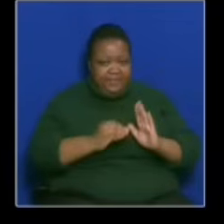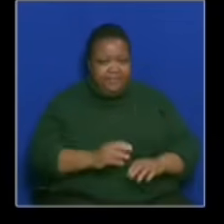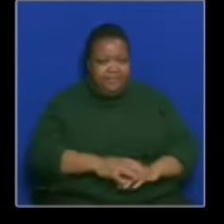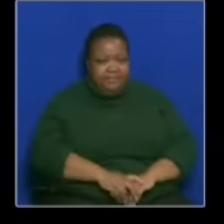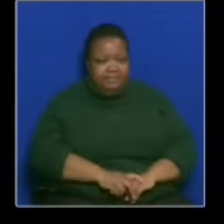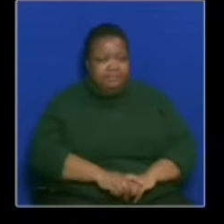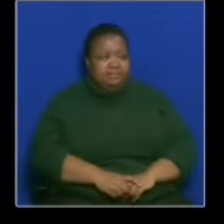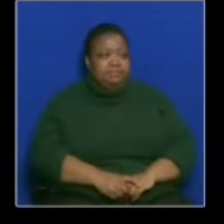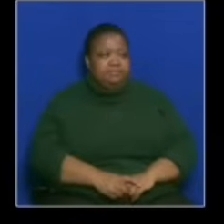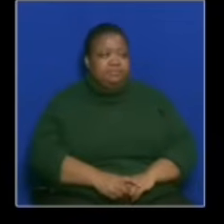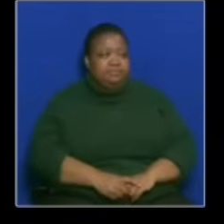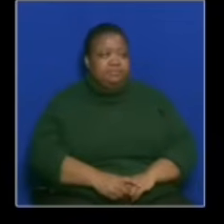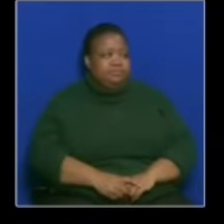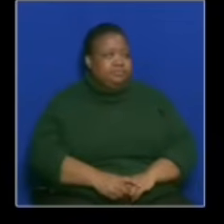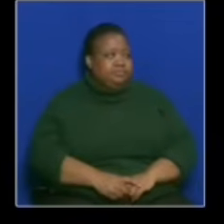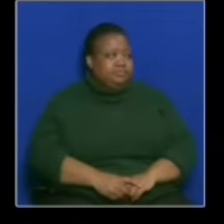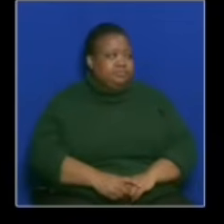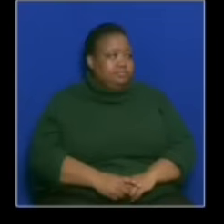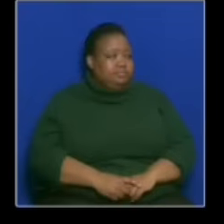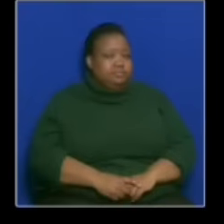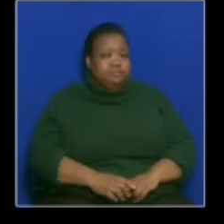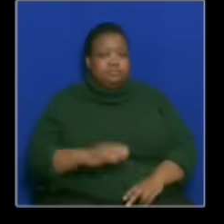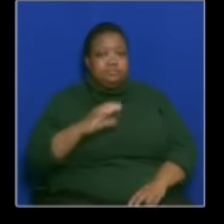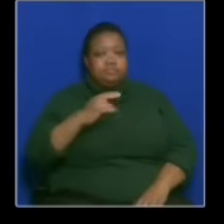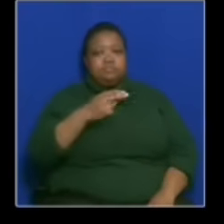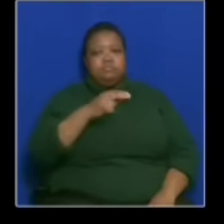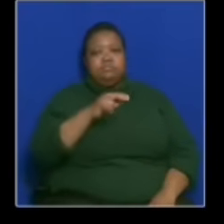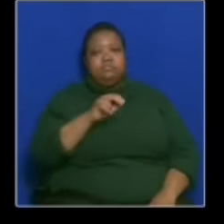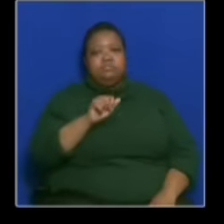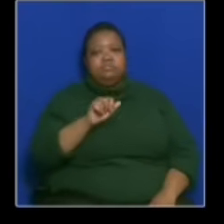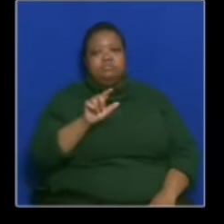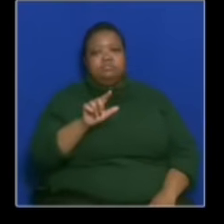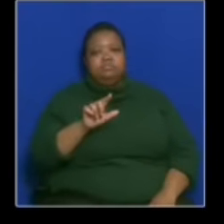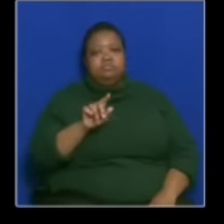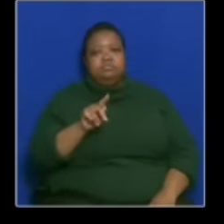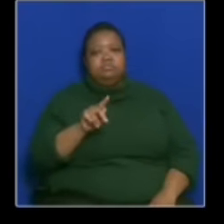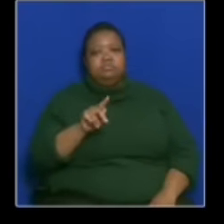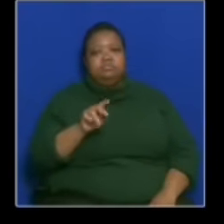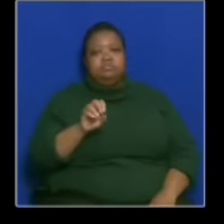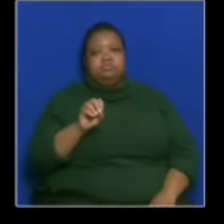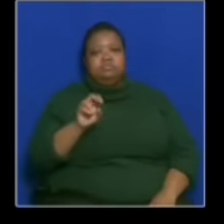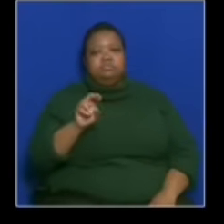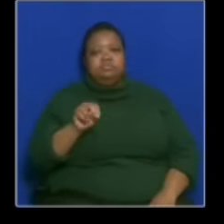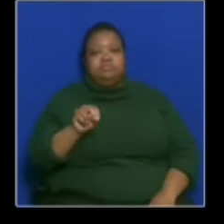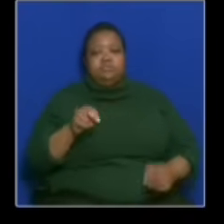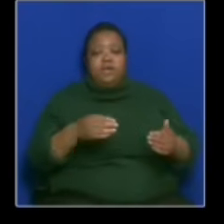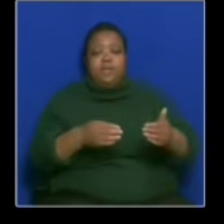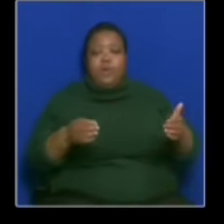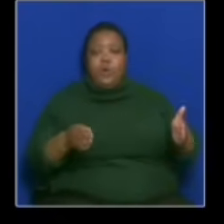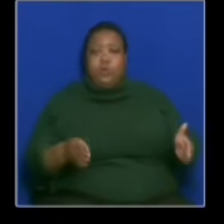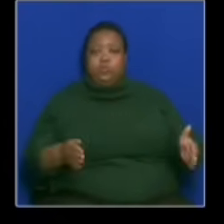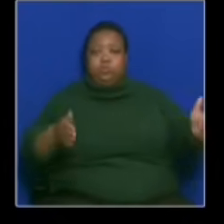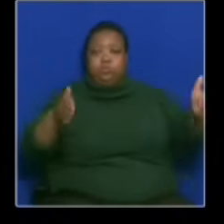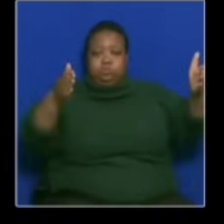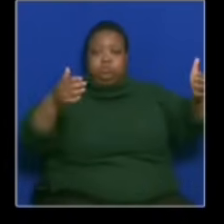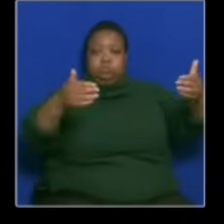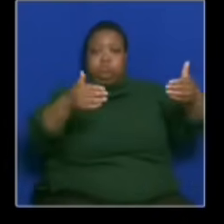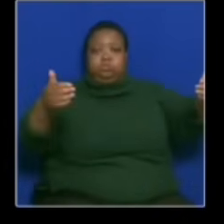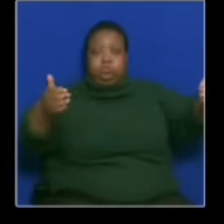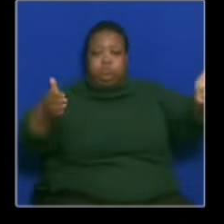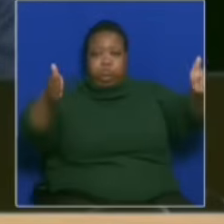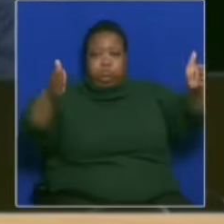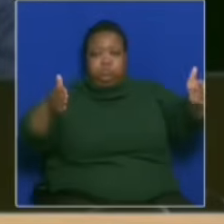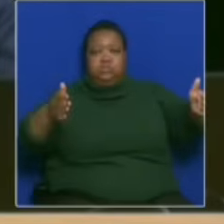Mr. Chaskalson, I think Chair is referring to the big boxes. The big boxes, the cardboard boxes. The cardboard boxes. They certainly are not